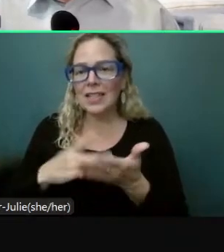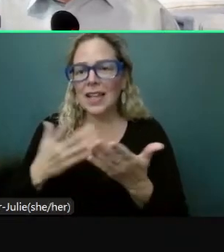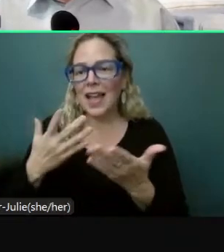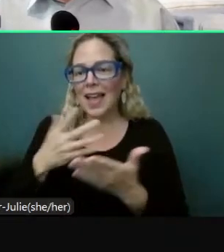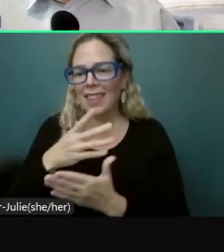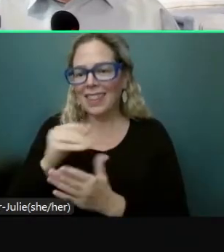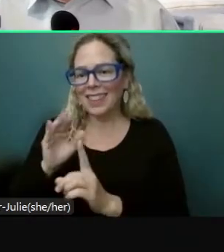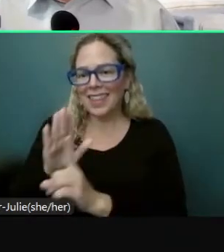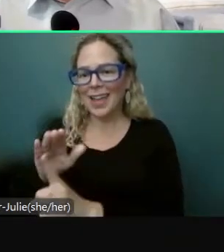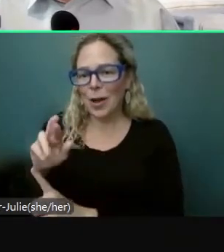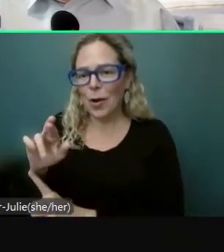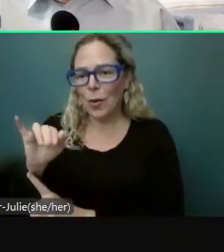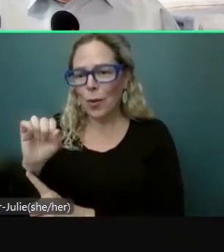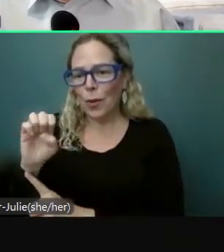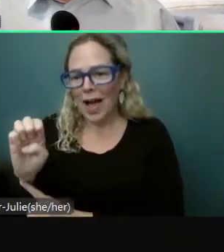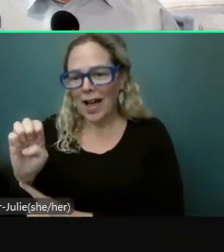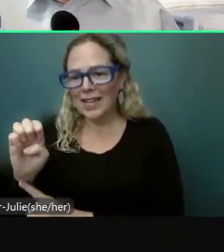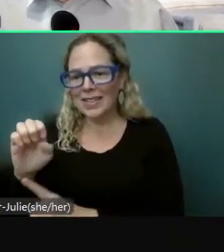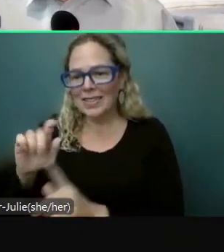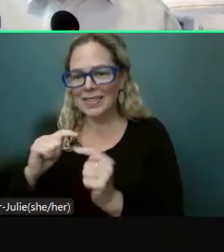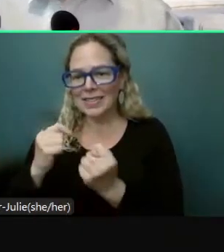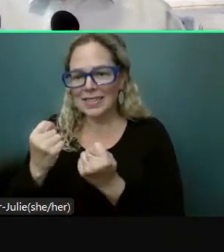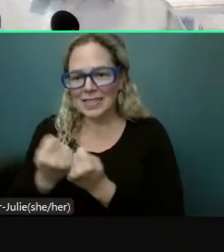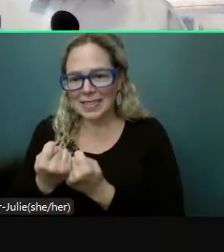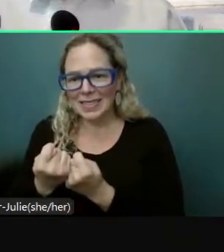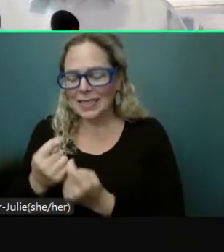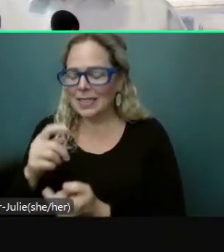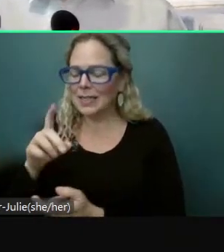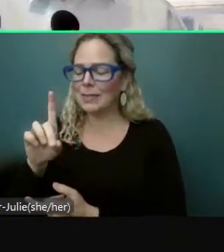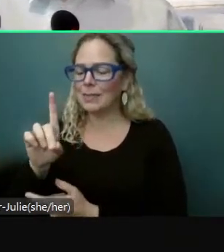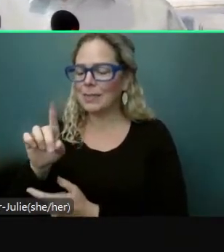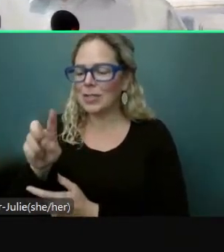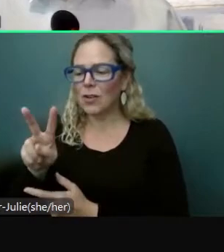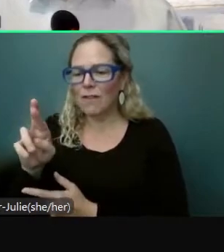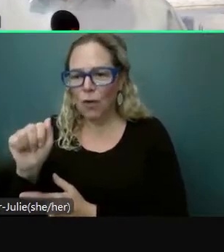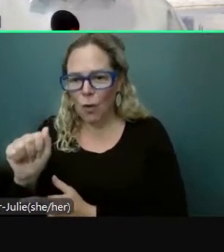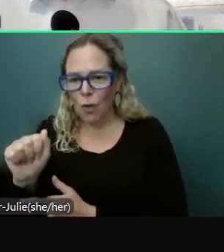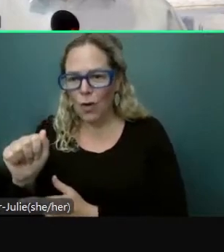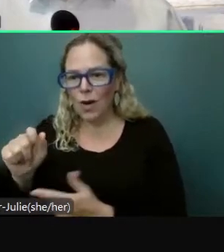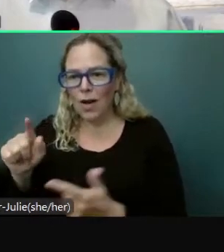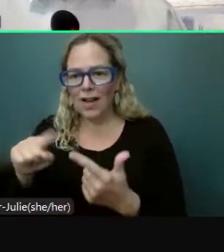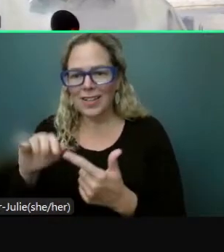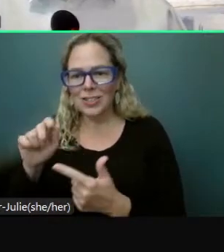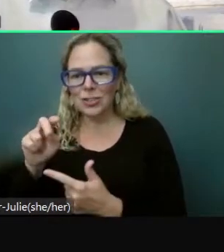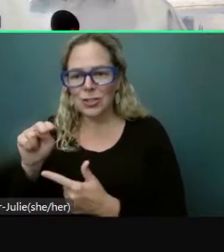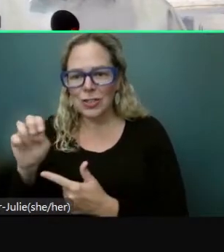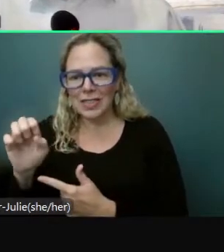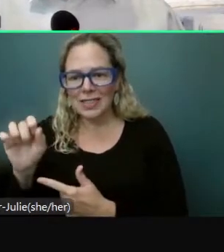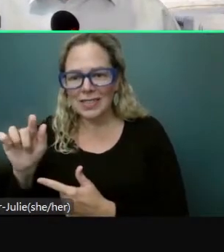Devora Kantar-Kathari, and Jean Sullivan, and Ken Sutta.